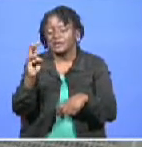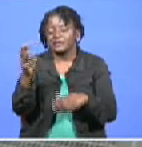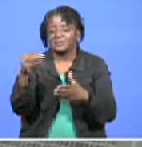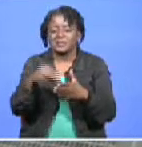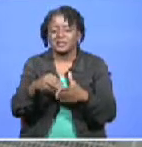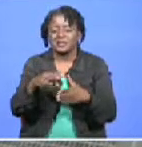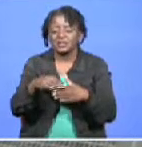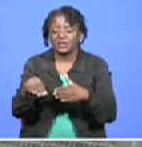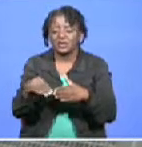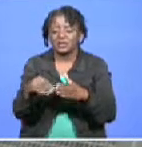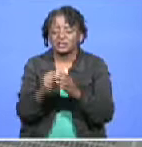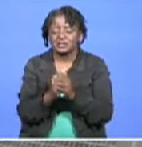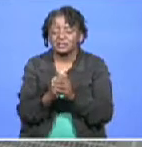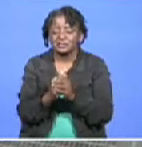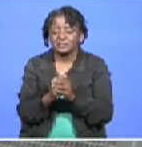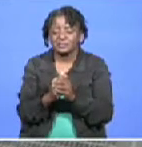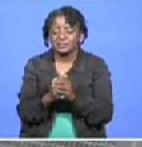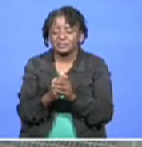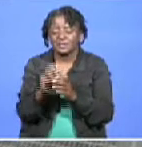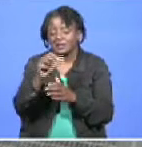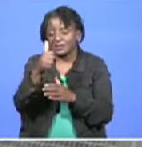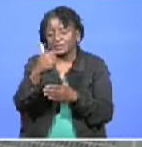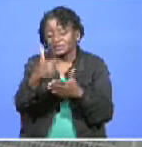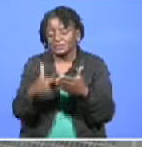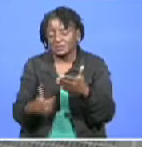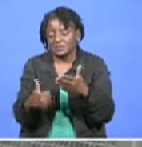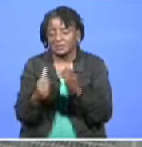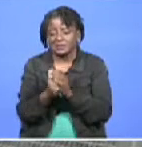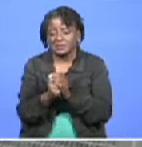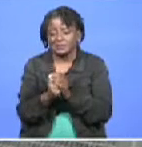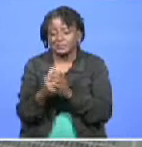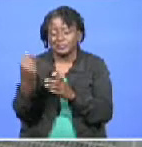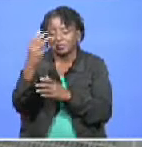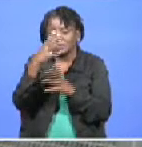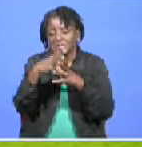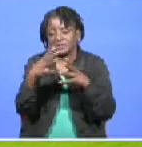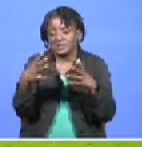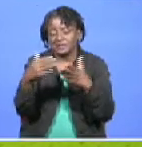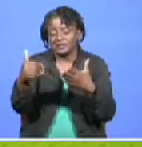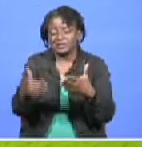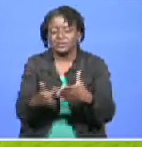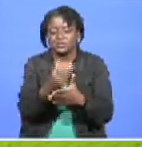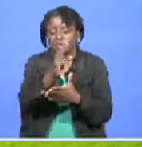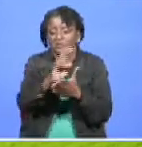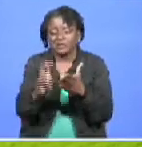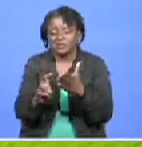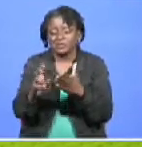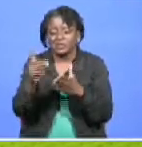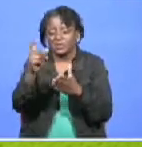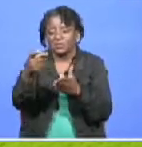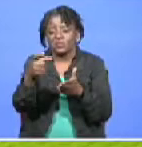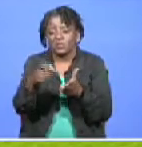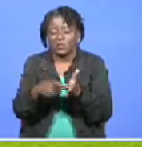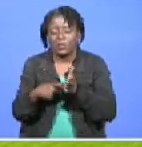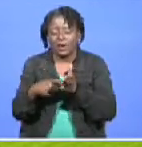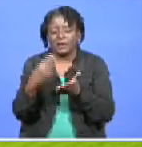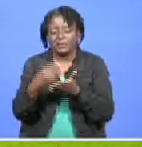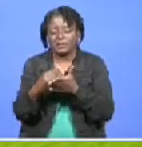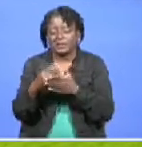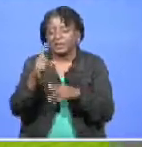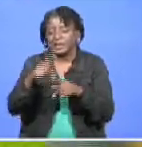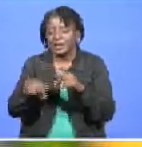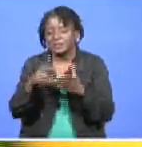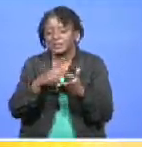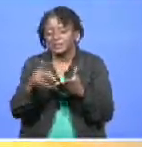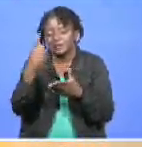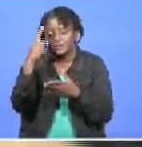Eleuthera, $14.3 million. The minister says significant new investments will require capital that cannot be funded using